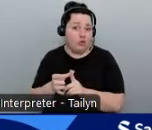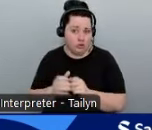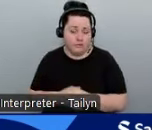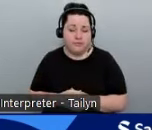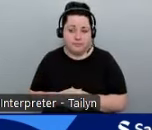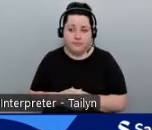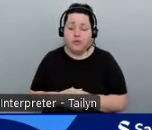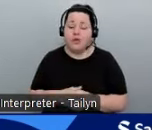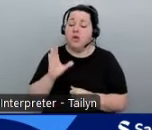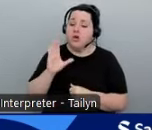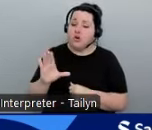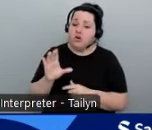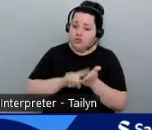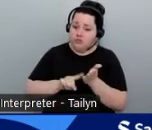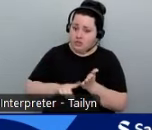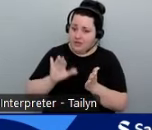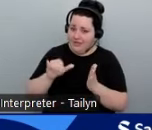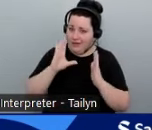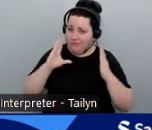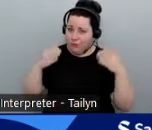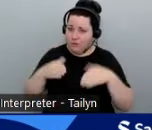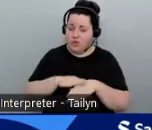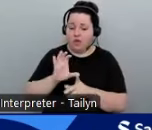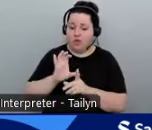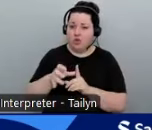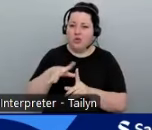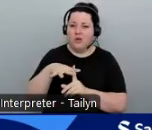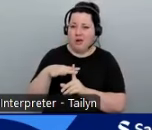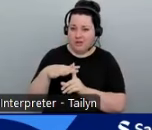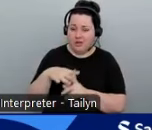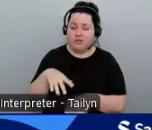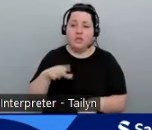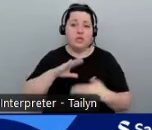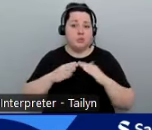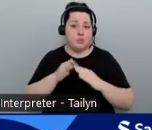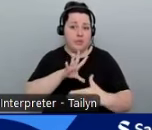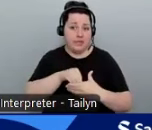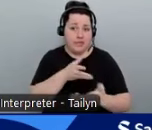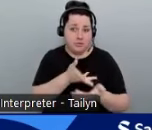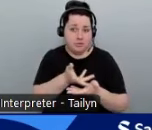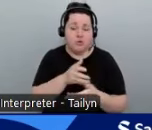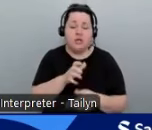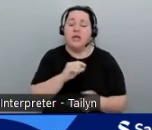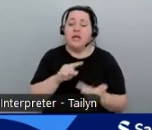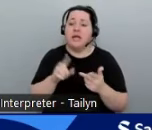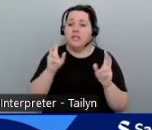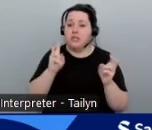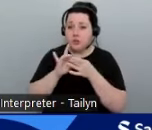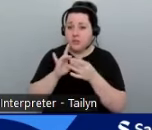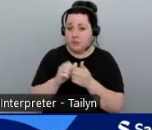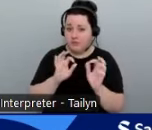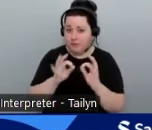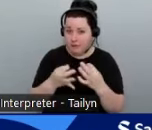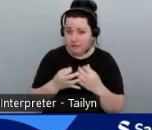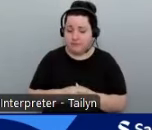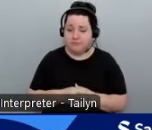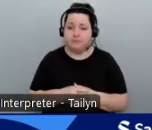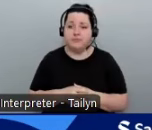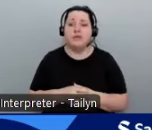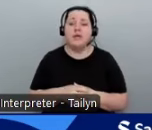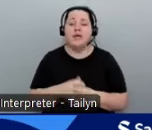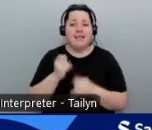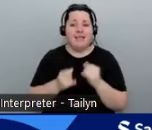Her research also focuses on cultural contexts, community engagement, and issues related to families. And last, my